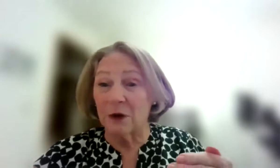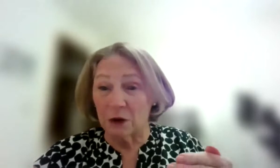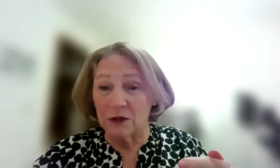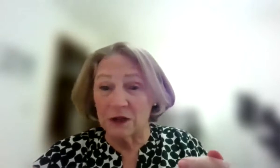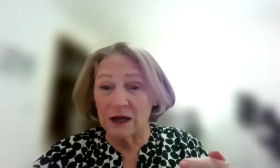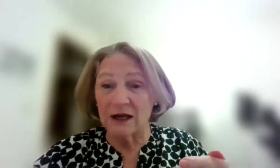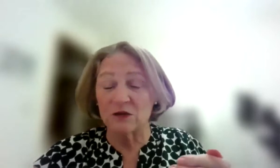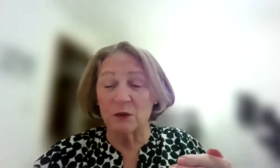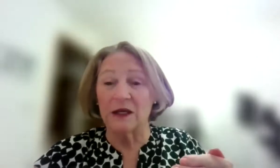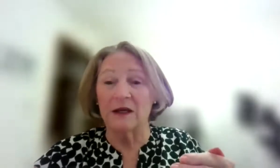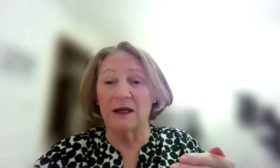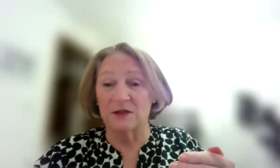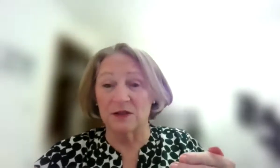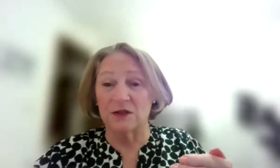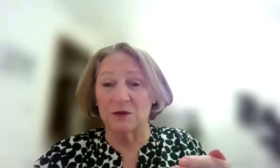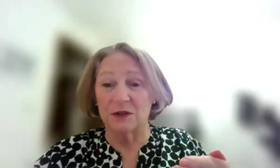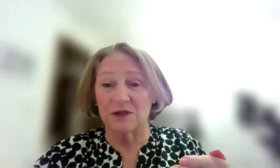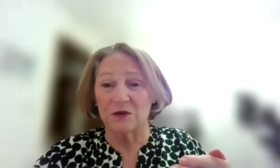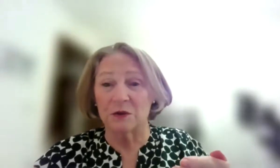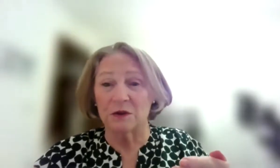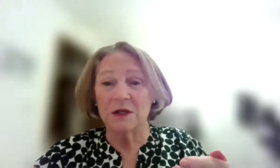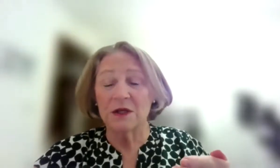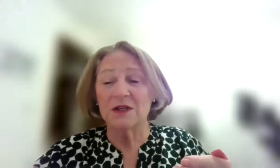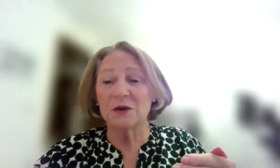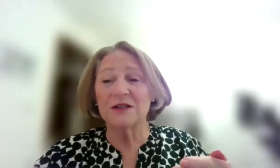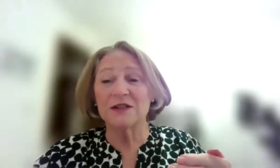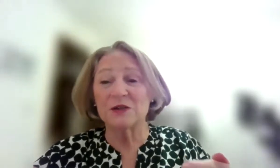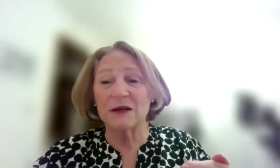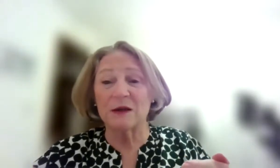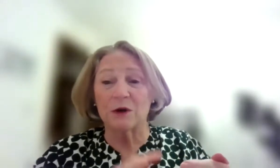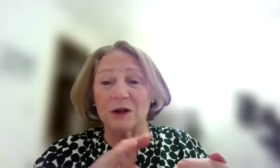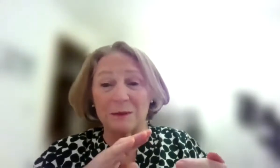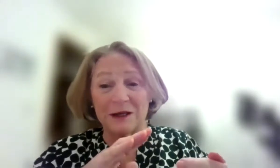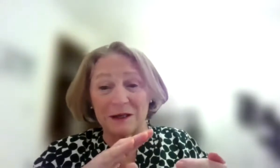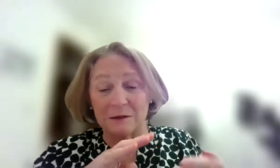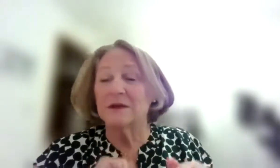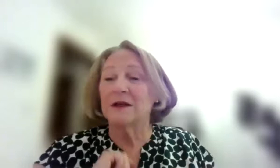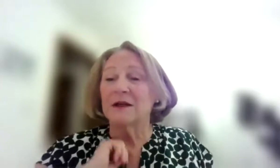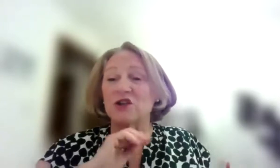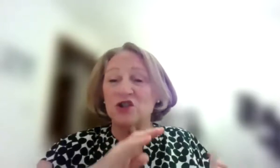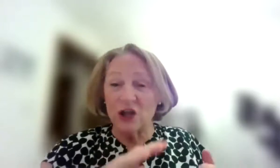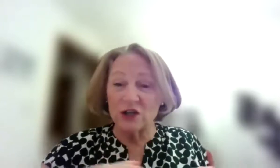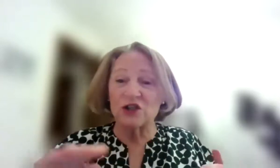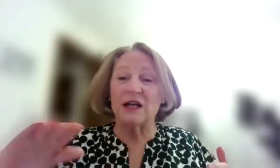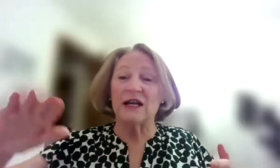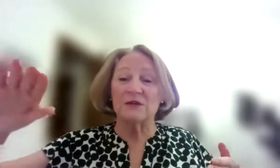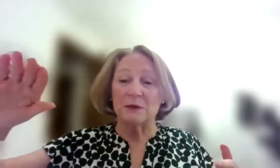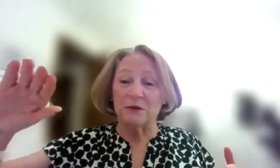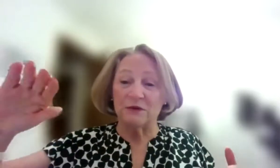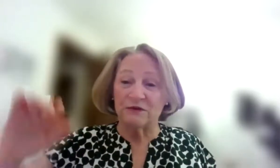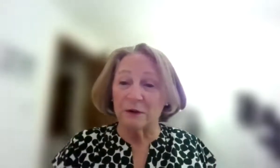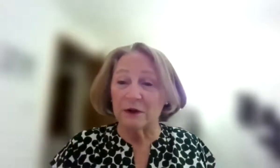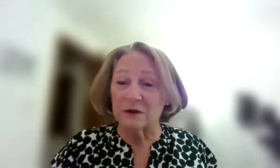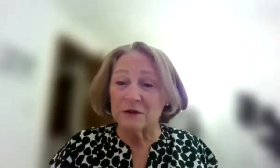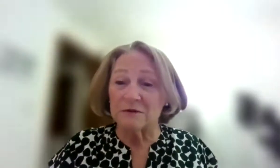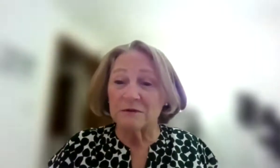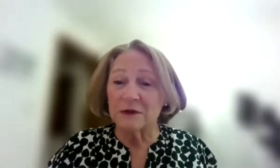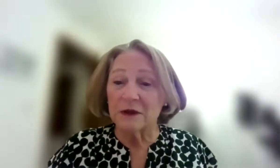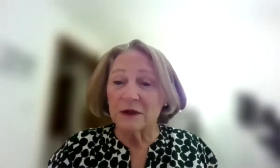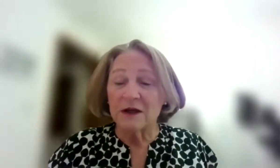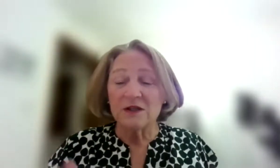learning mode as we institute this tool. So I suspect that we're going to be changing as we move